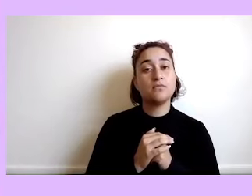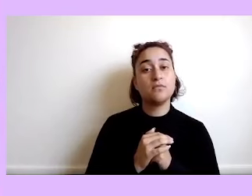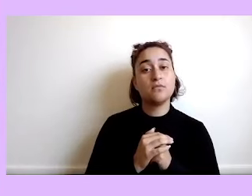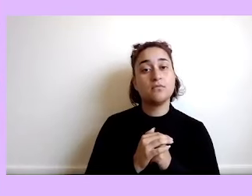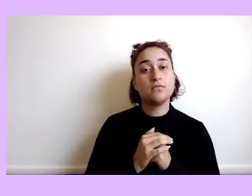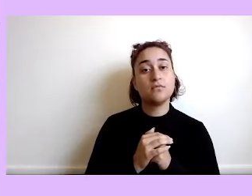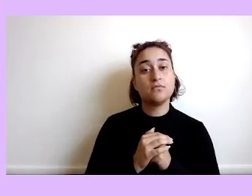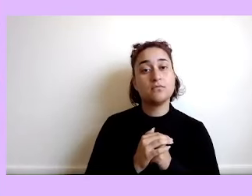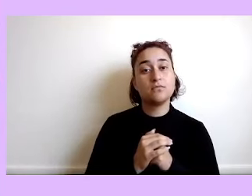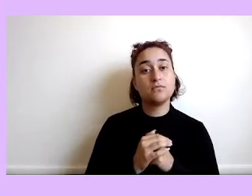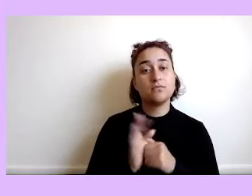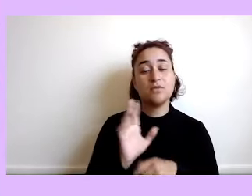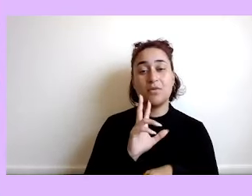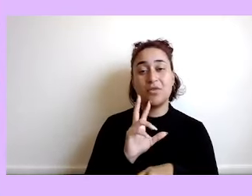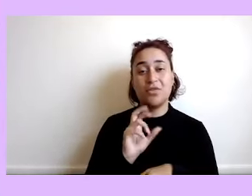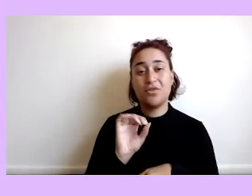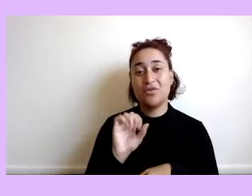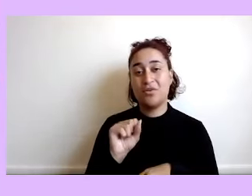30-something year old,